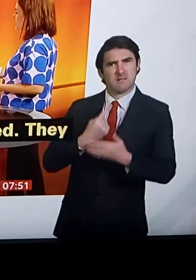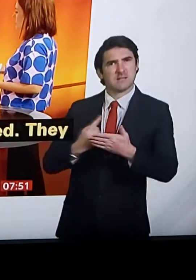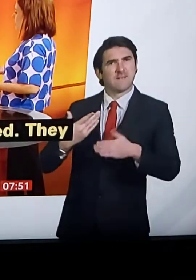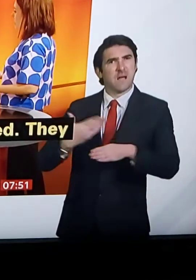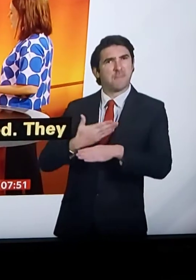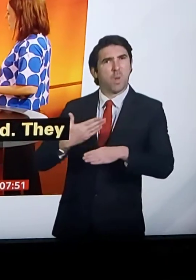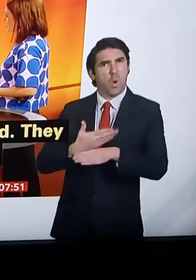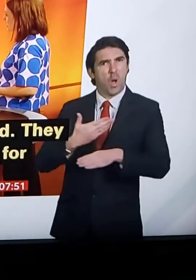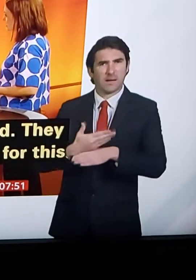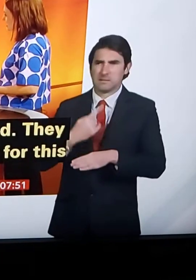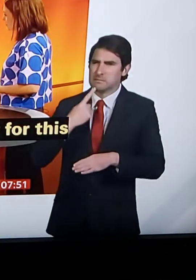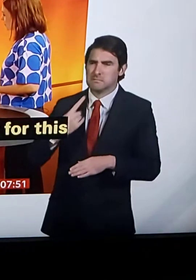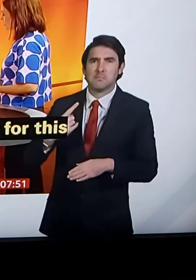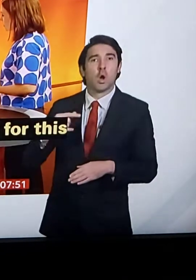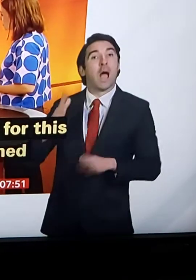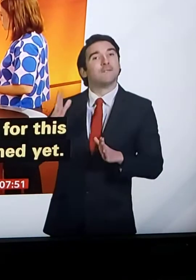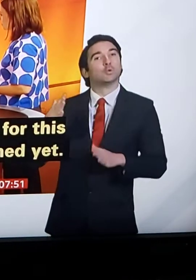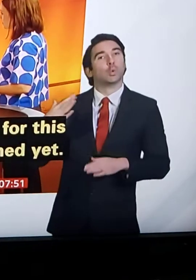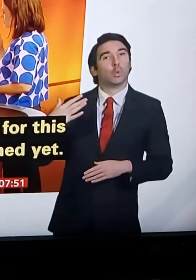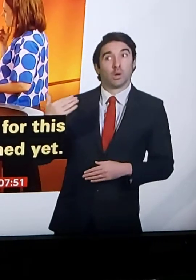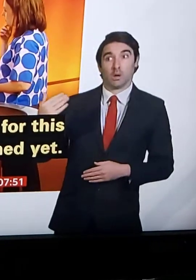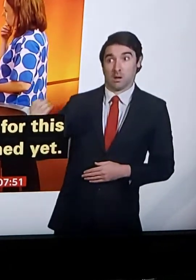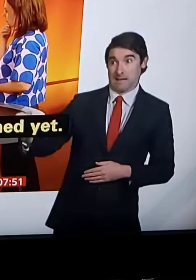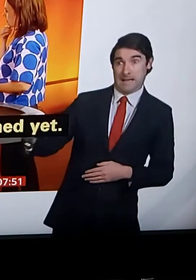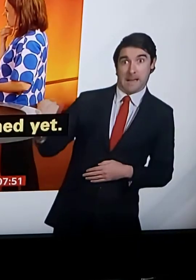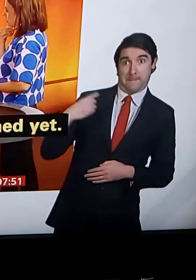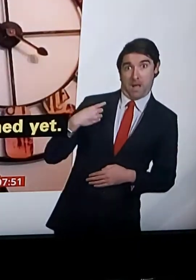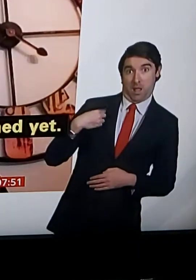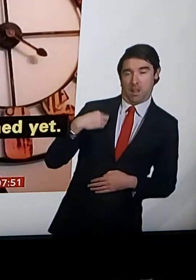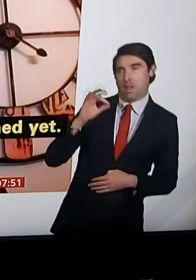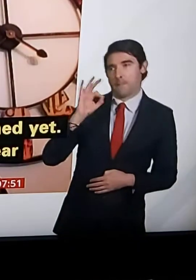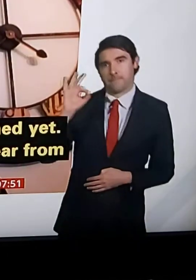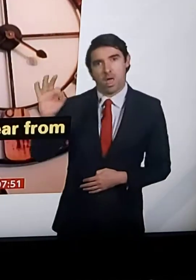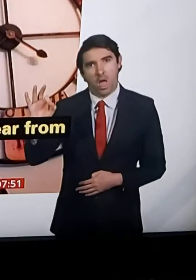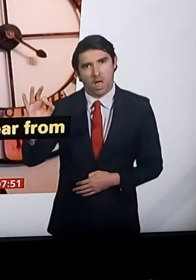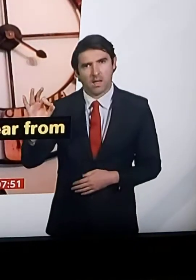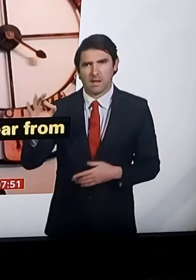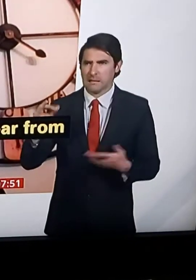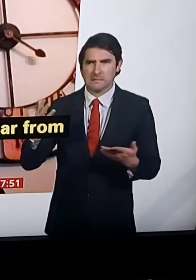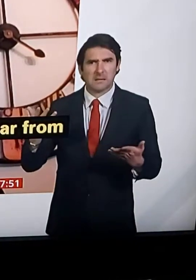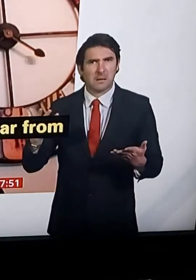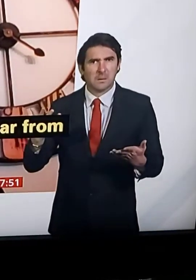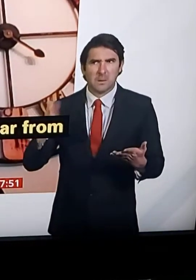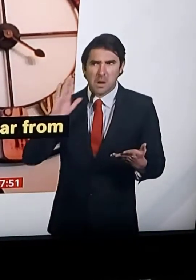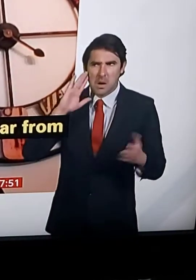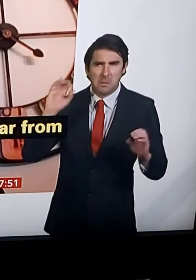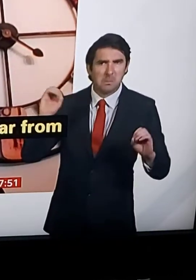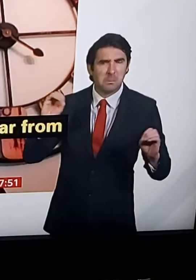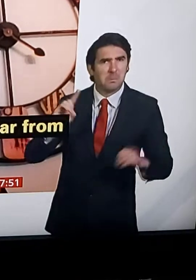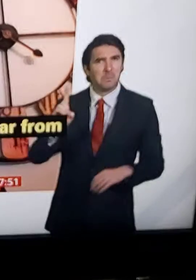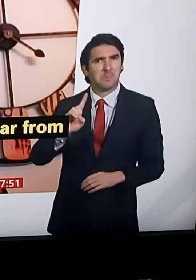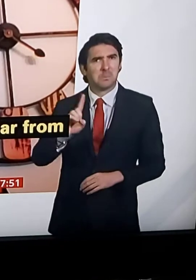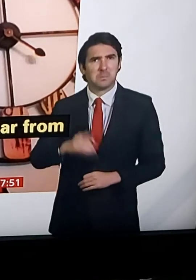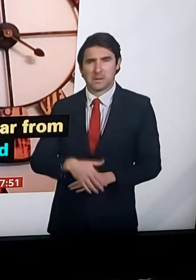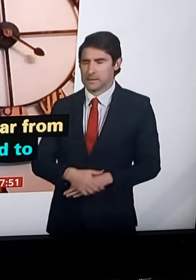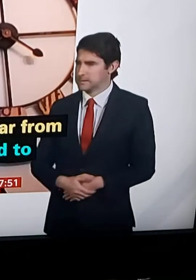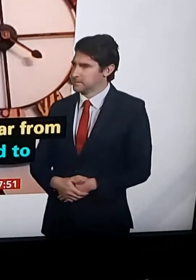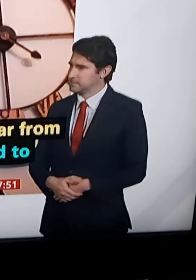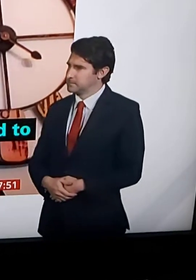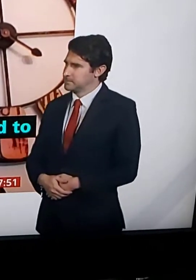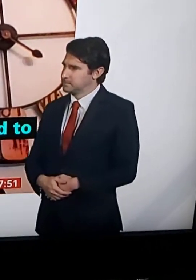yet. When can they expect to hear from you? So we are trying very hard to contact all of those people who